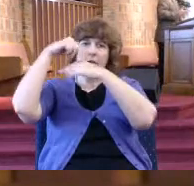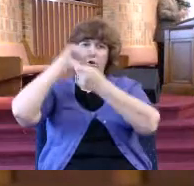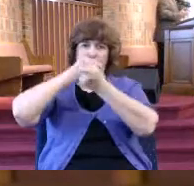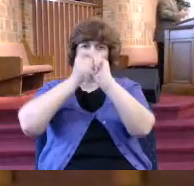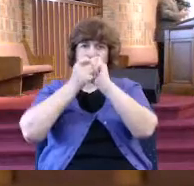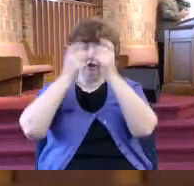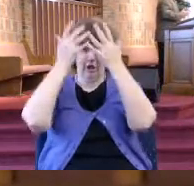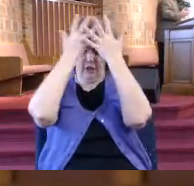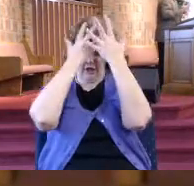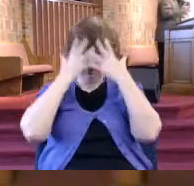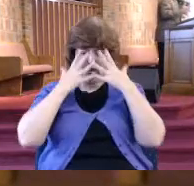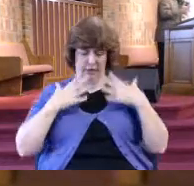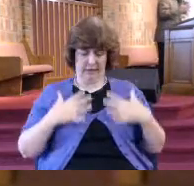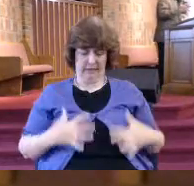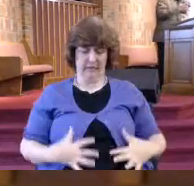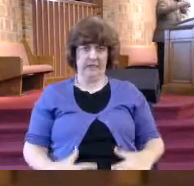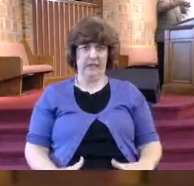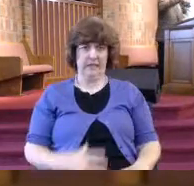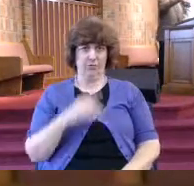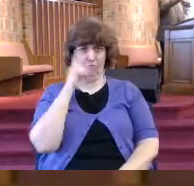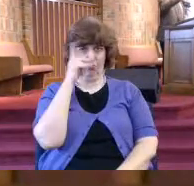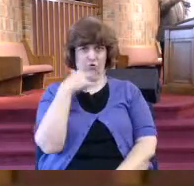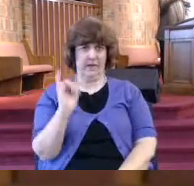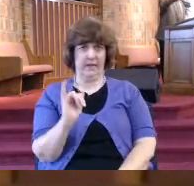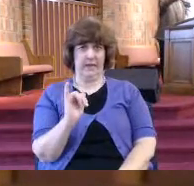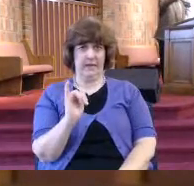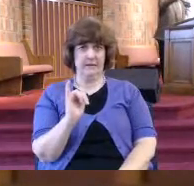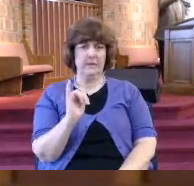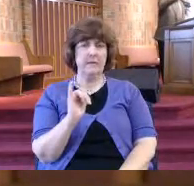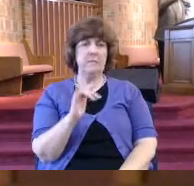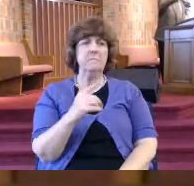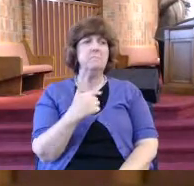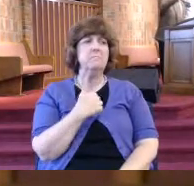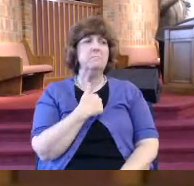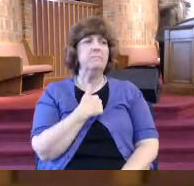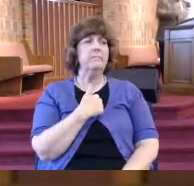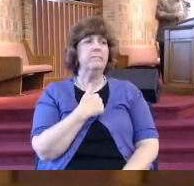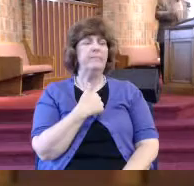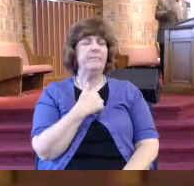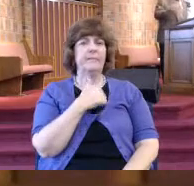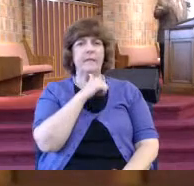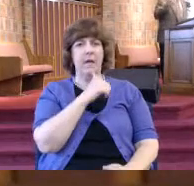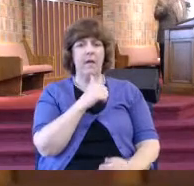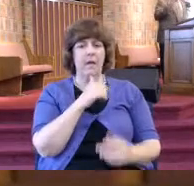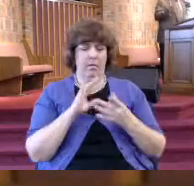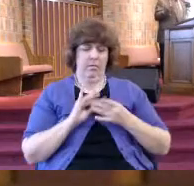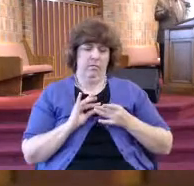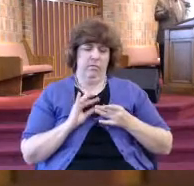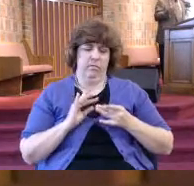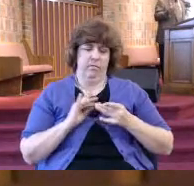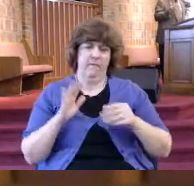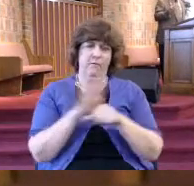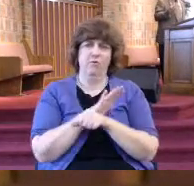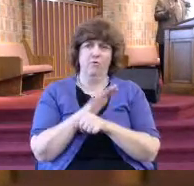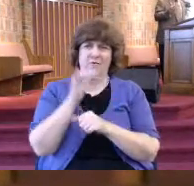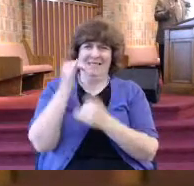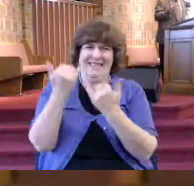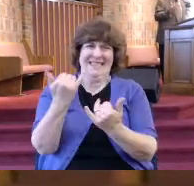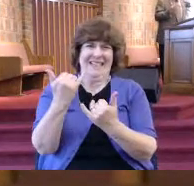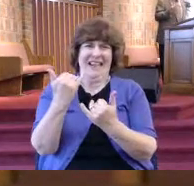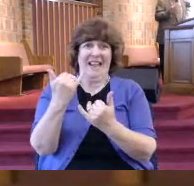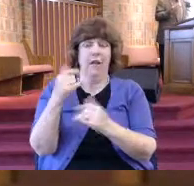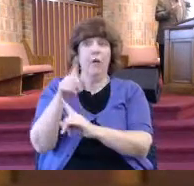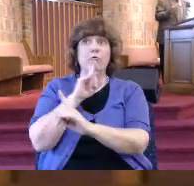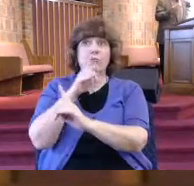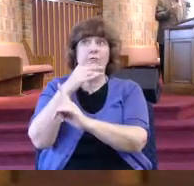not particularly this morning interested in the very unique thing that happens to Jesus, although that is of itself